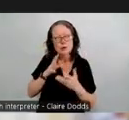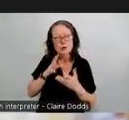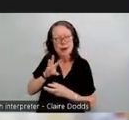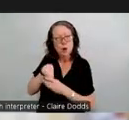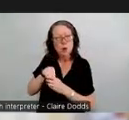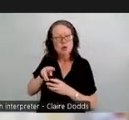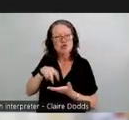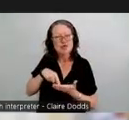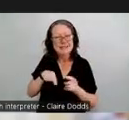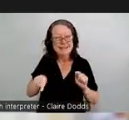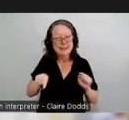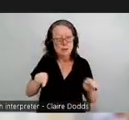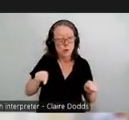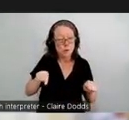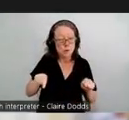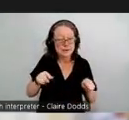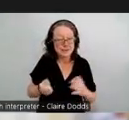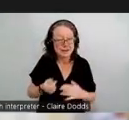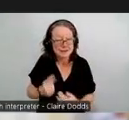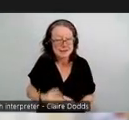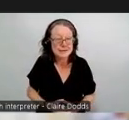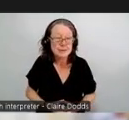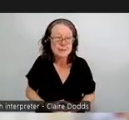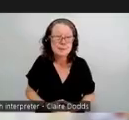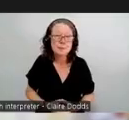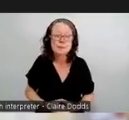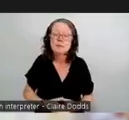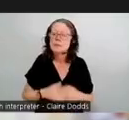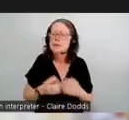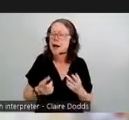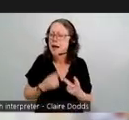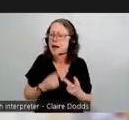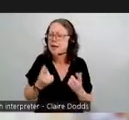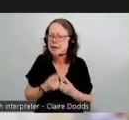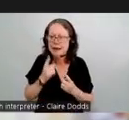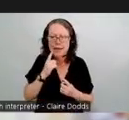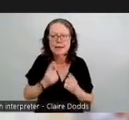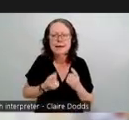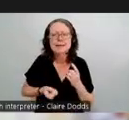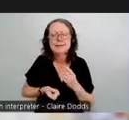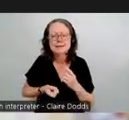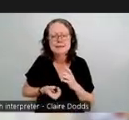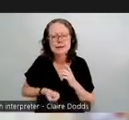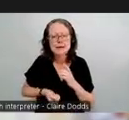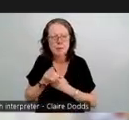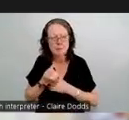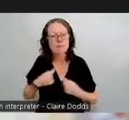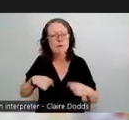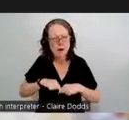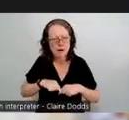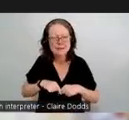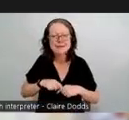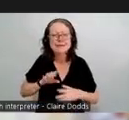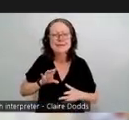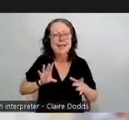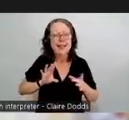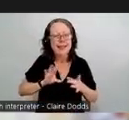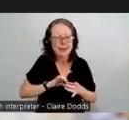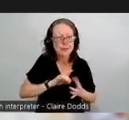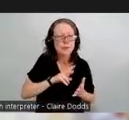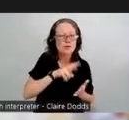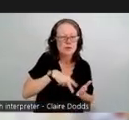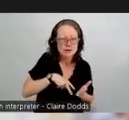another theme that's really come through for us is that really important link between reading and writing. I saw a thing on Instagram, I don't know if it's one of those